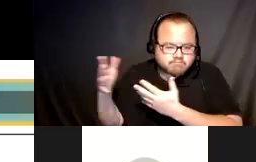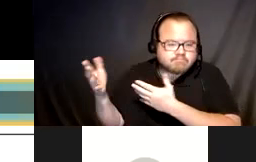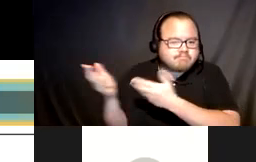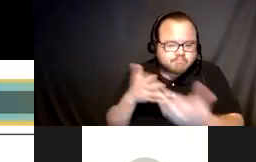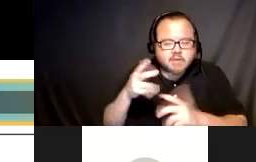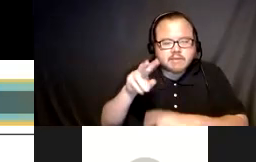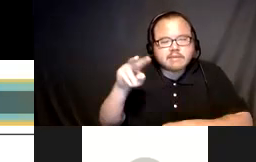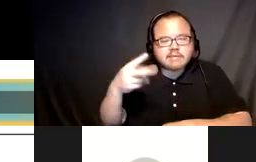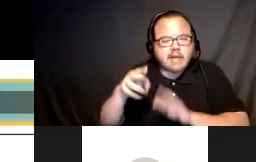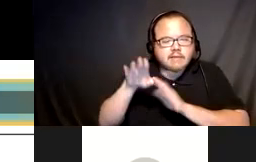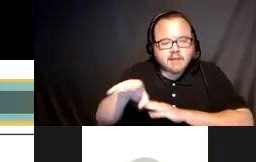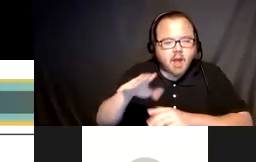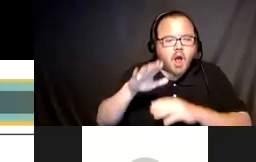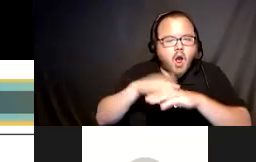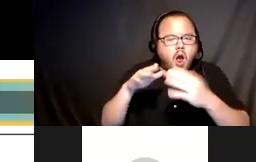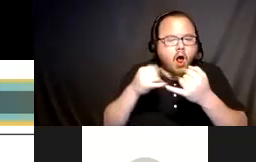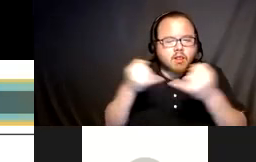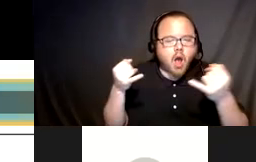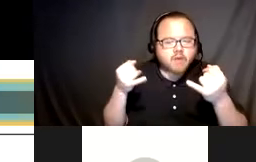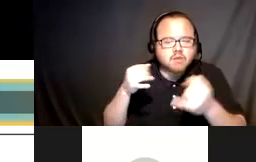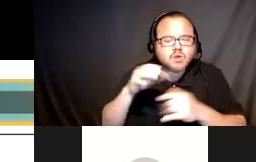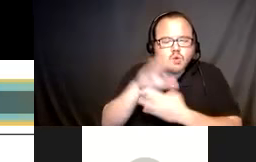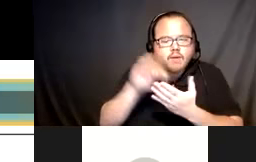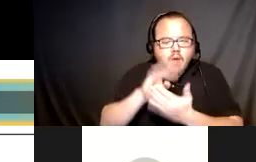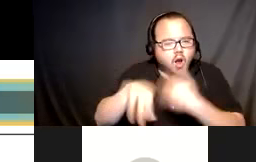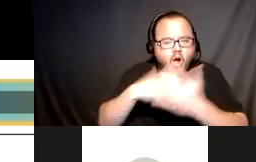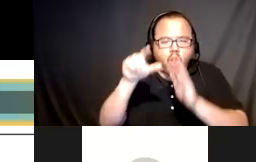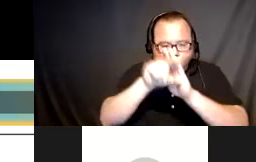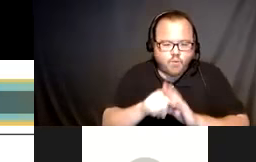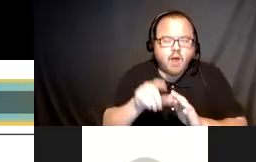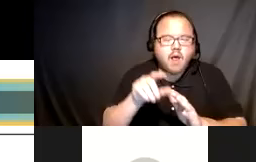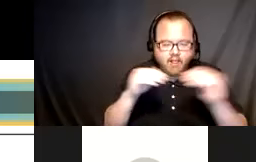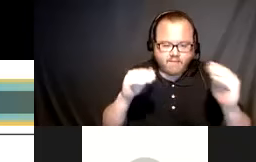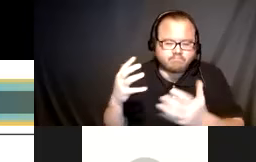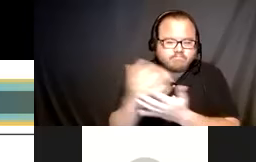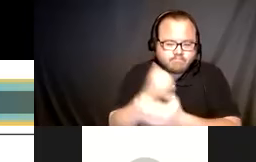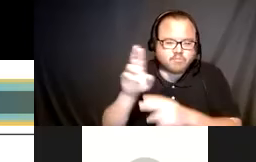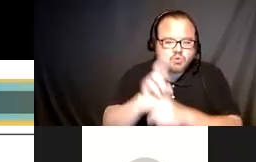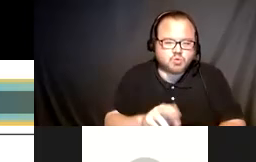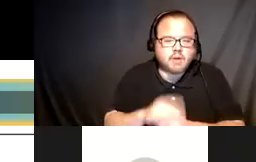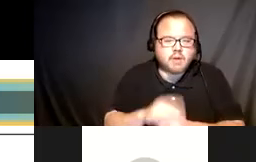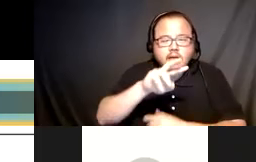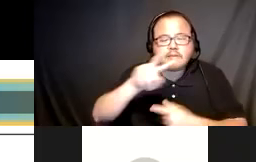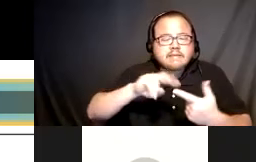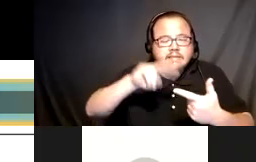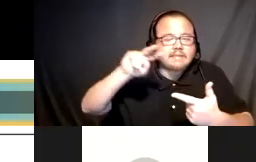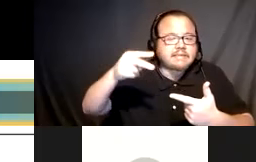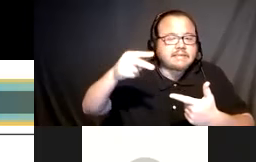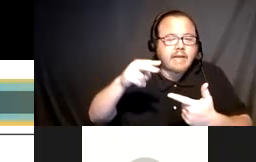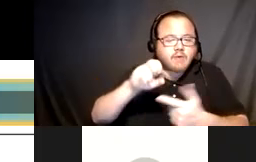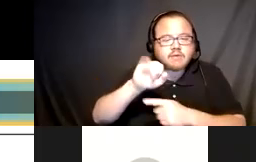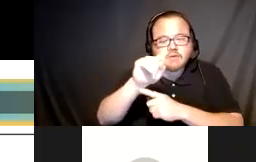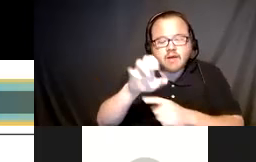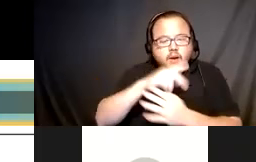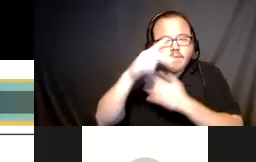Step online curriculum that all of our grade levels are utilizing. And then we also have our secondary sites using a program called